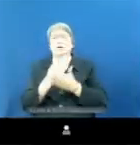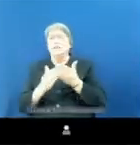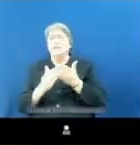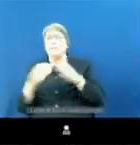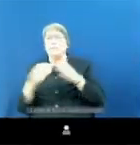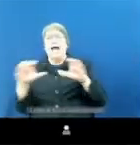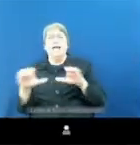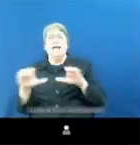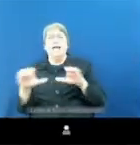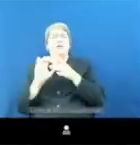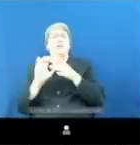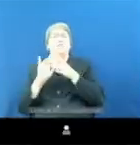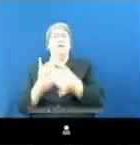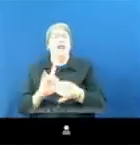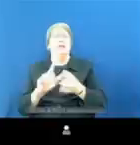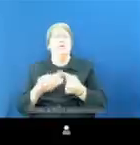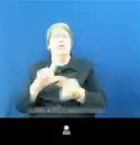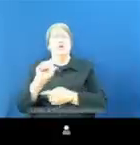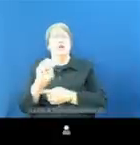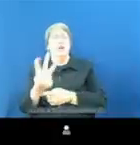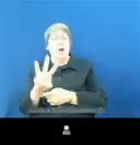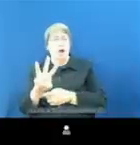conducted.